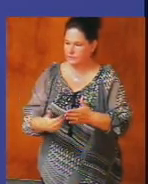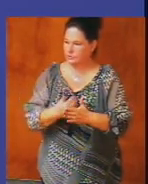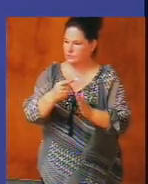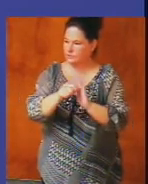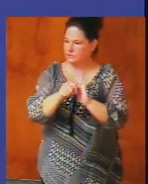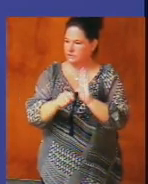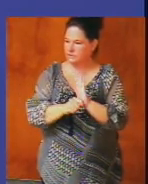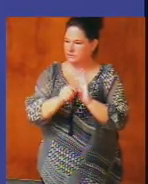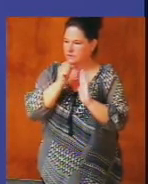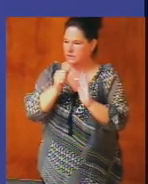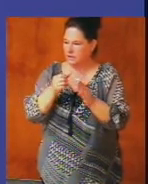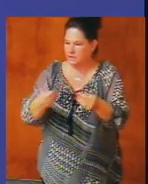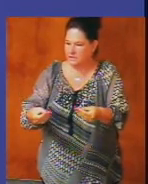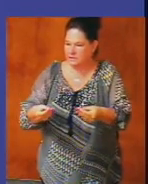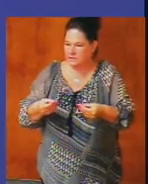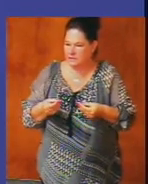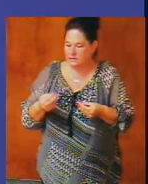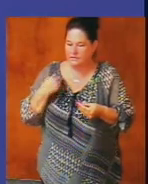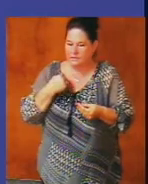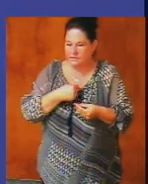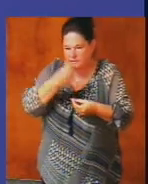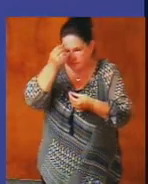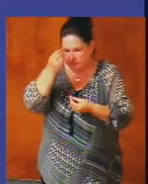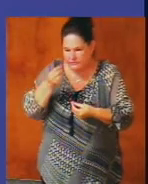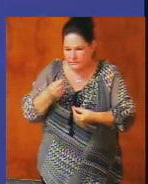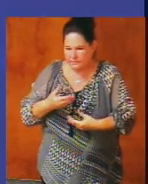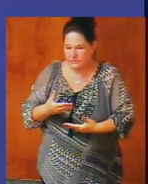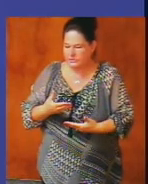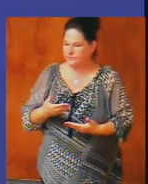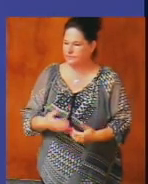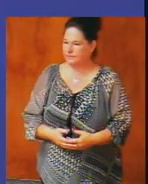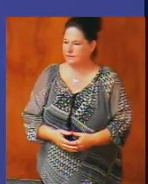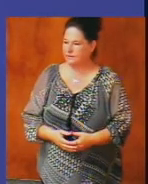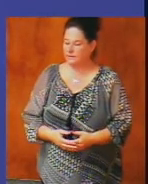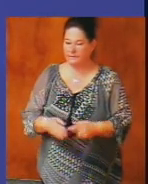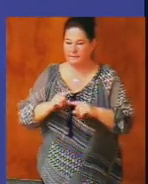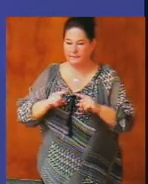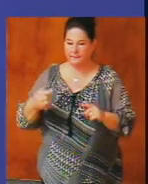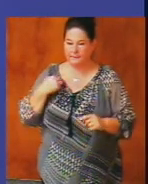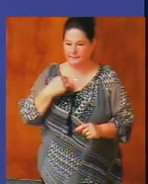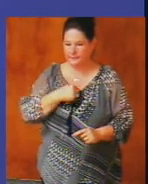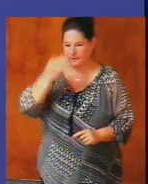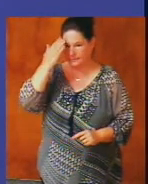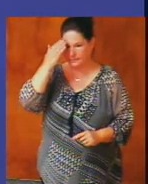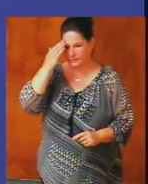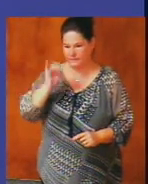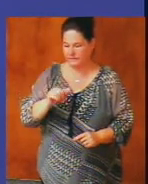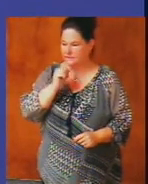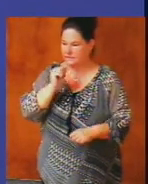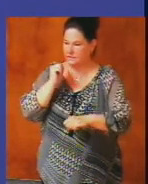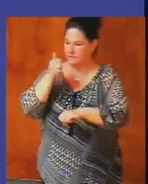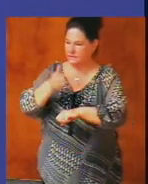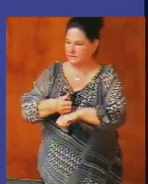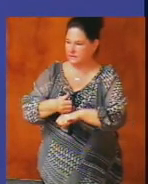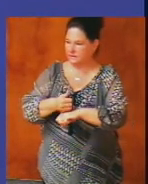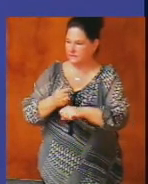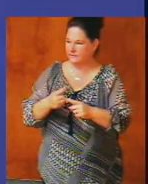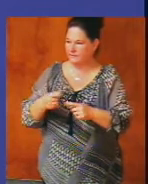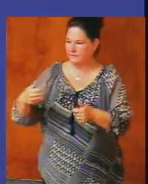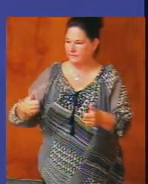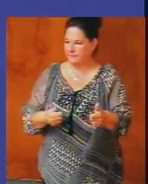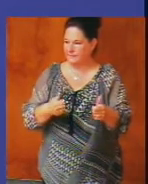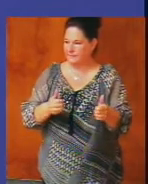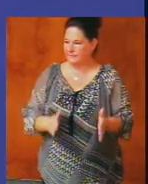Testament doesn't give us that information. We do know that it was not established by the